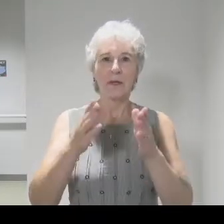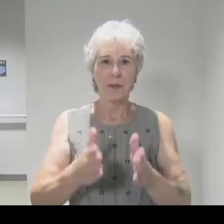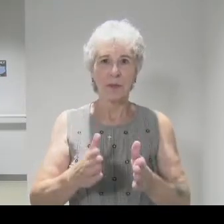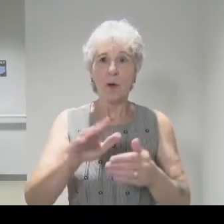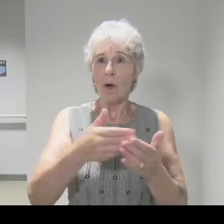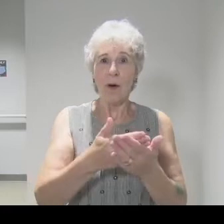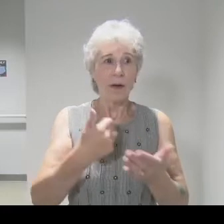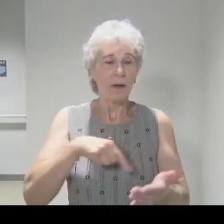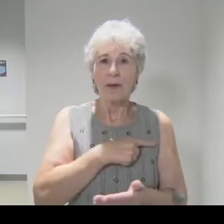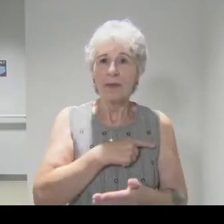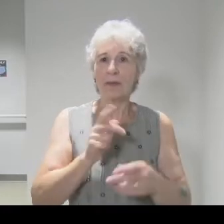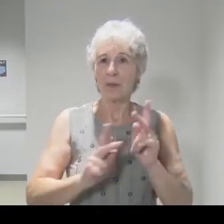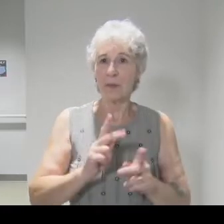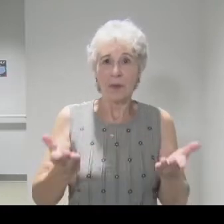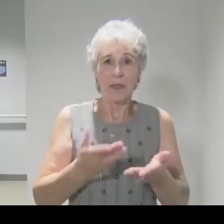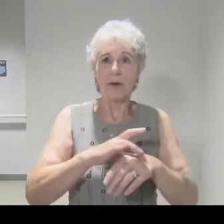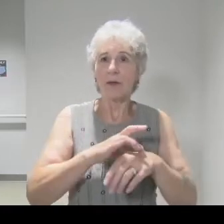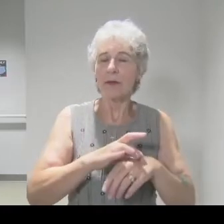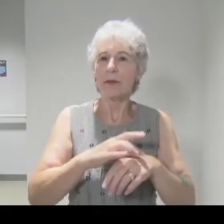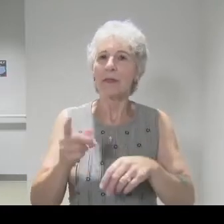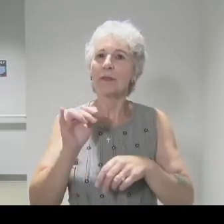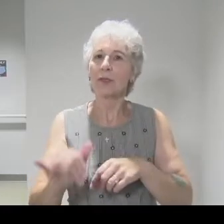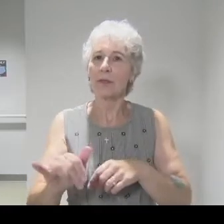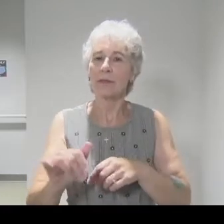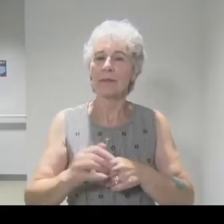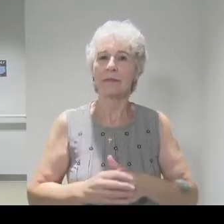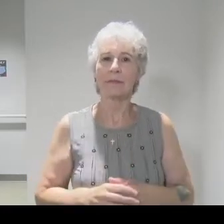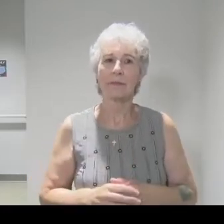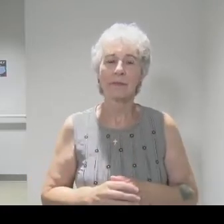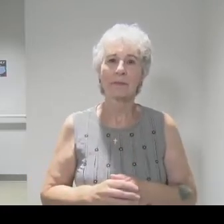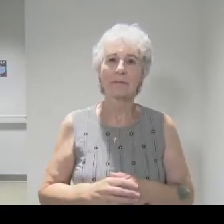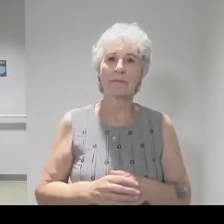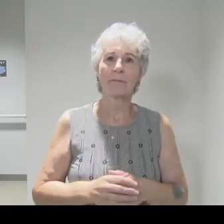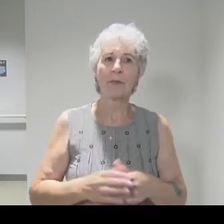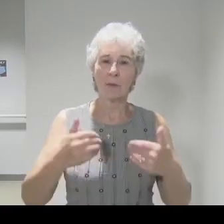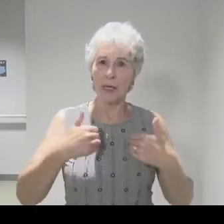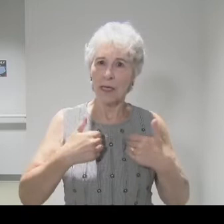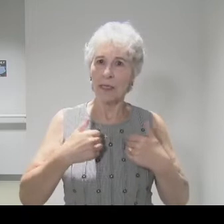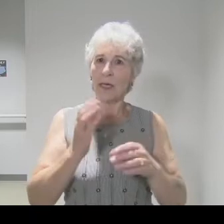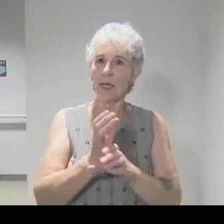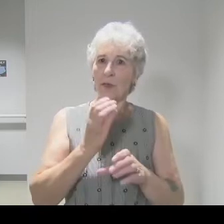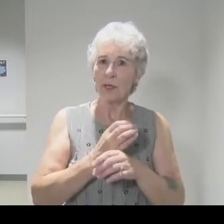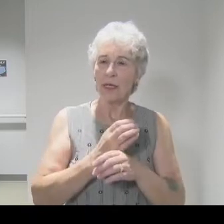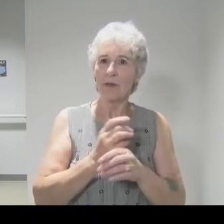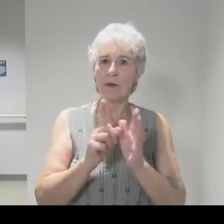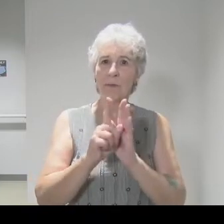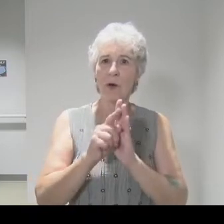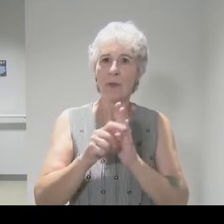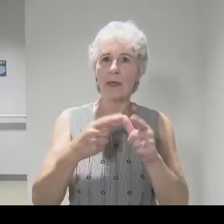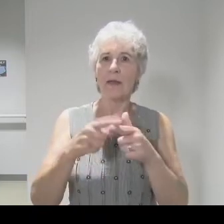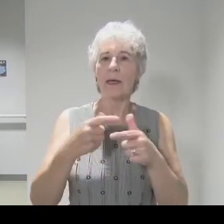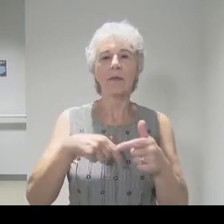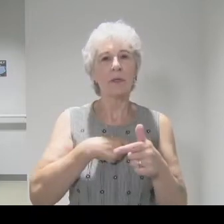us people on earth are eternal. We had a creative moment, and then we will go on and on